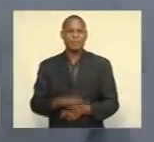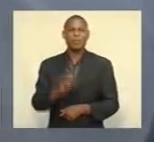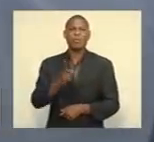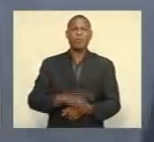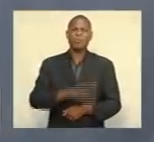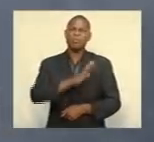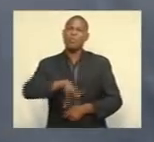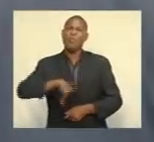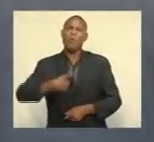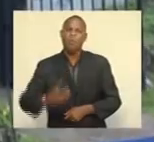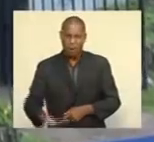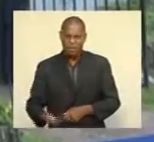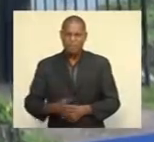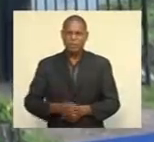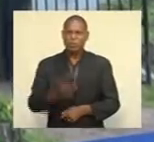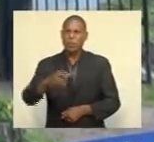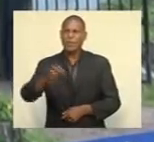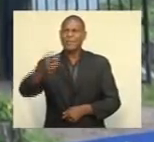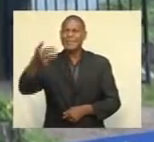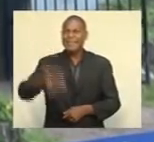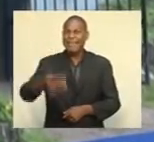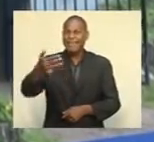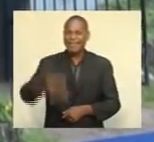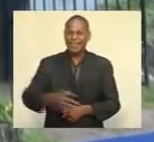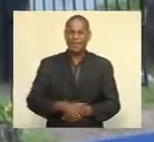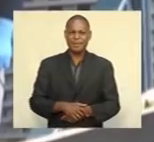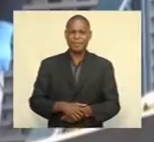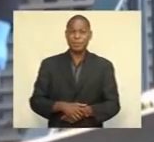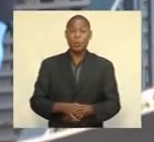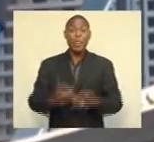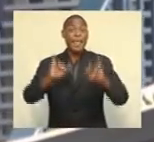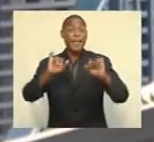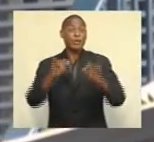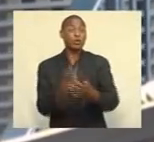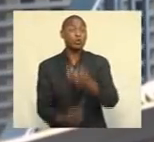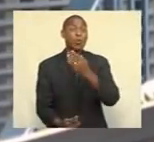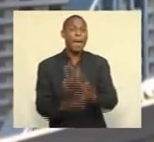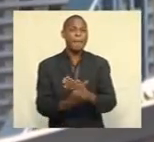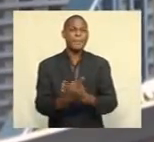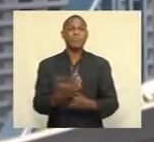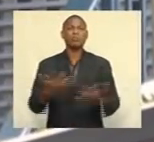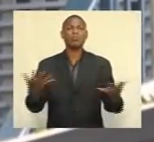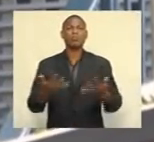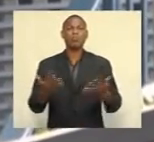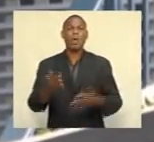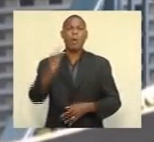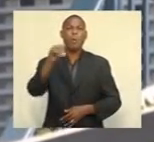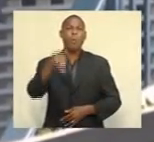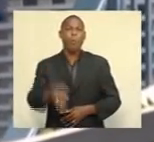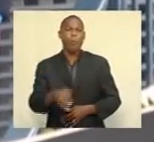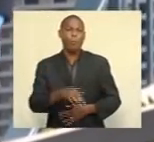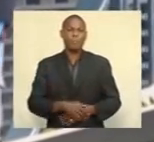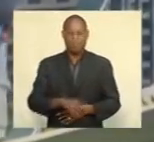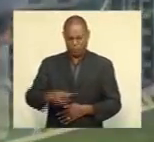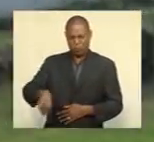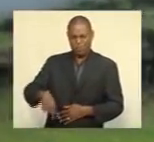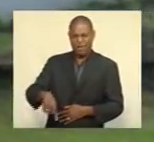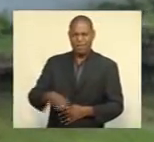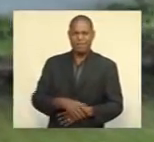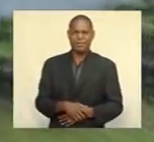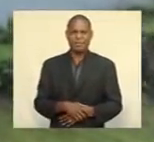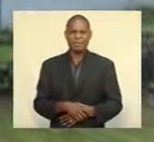July 2019. The alleged incident occurred at their rented home in Sevi Street, Suva. Inspector